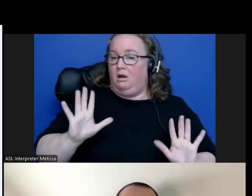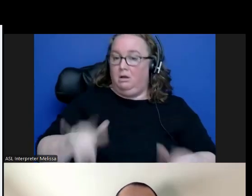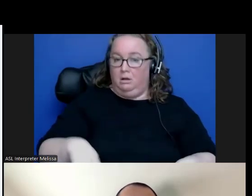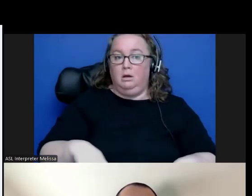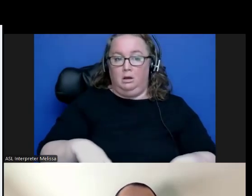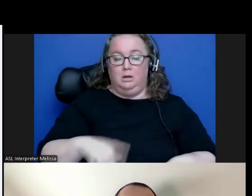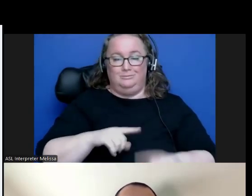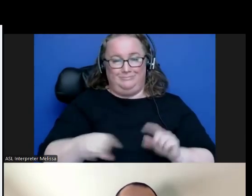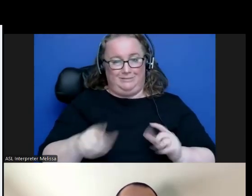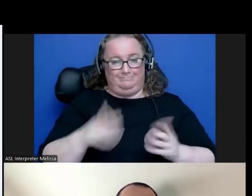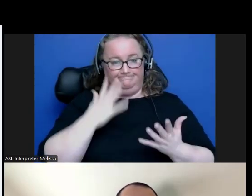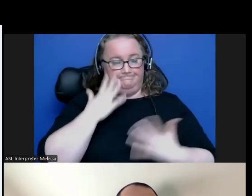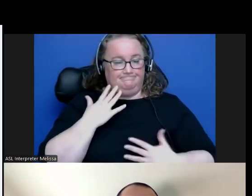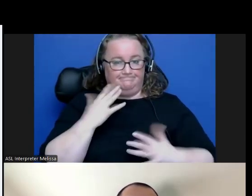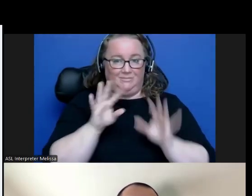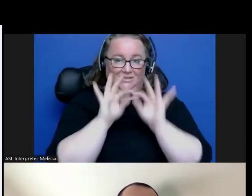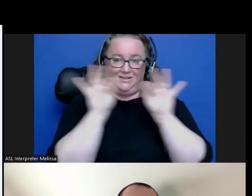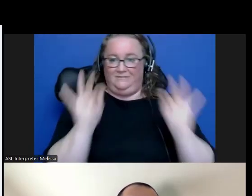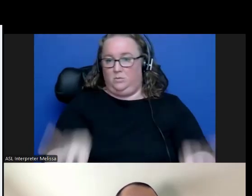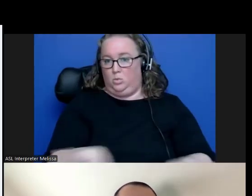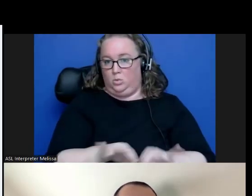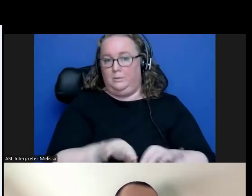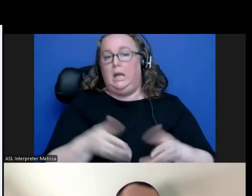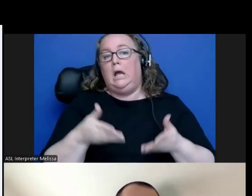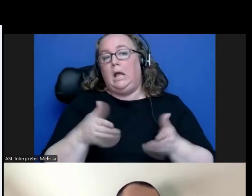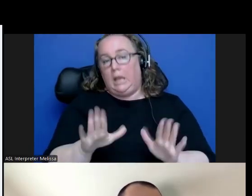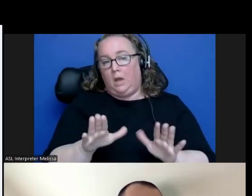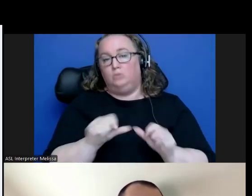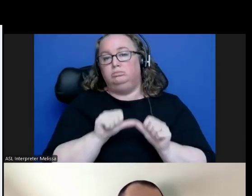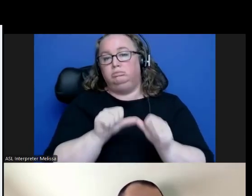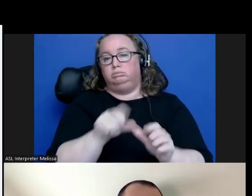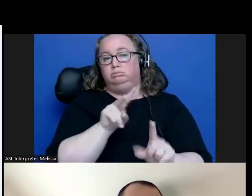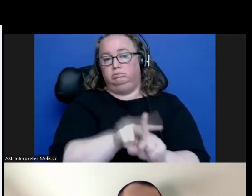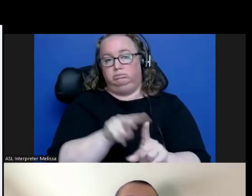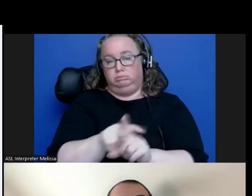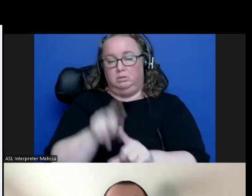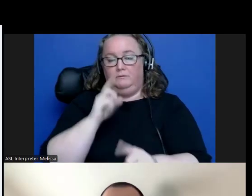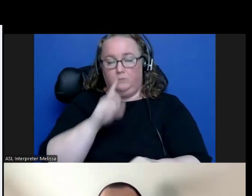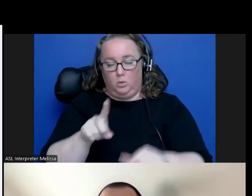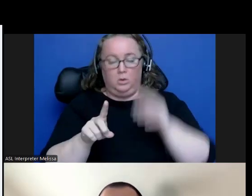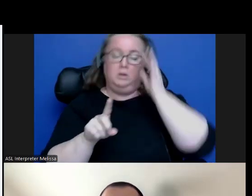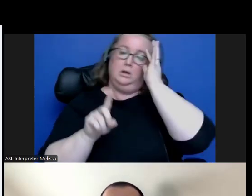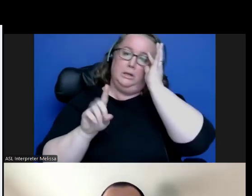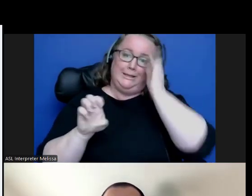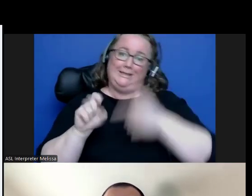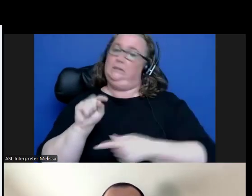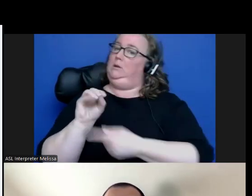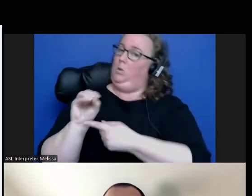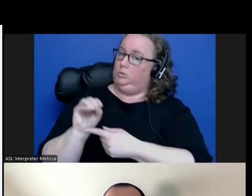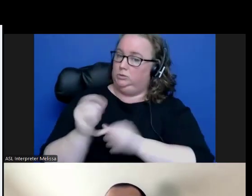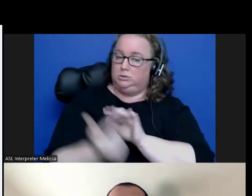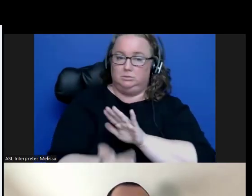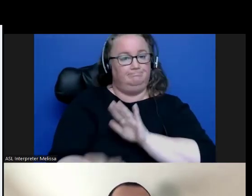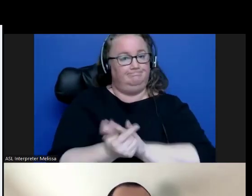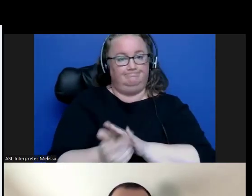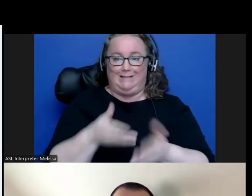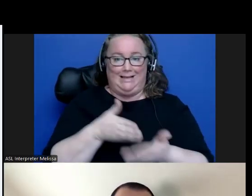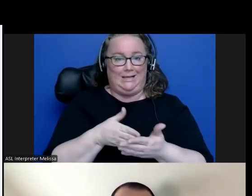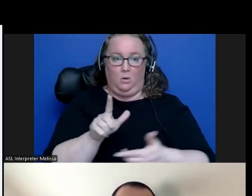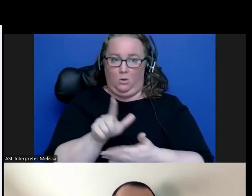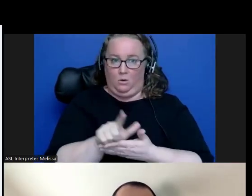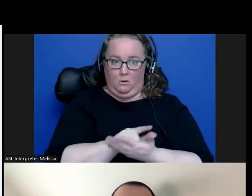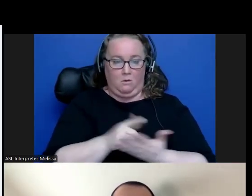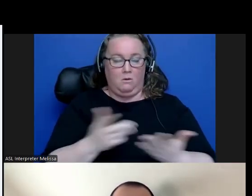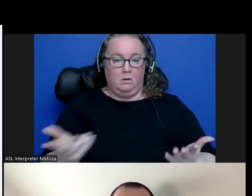Unfortunately, the form allows for continuing application of medication restraint in violation of a law, even